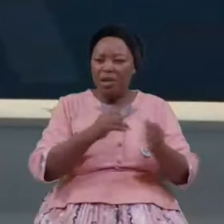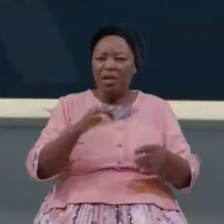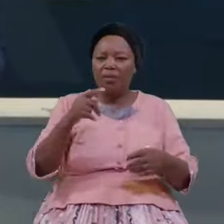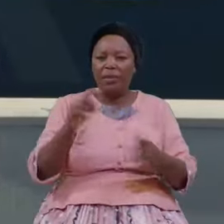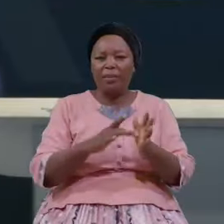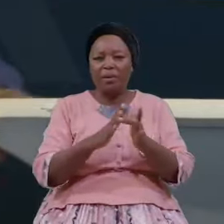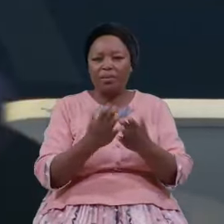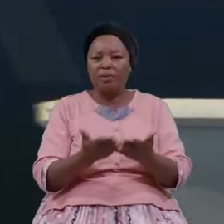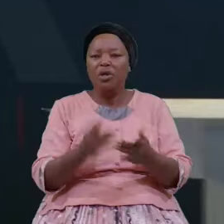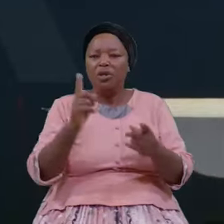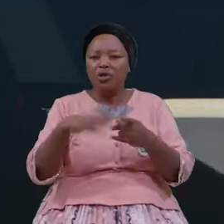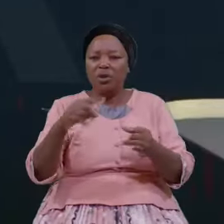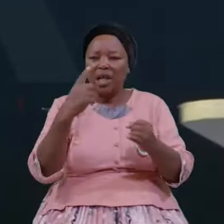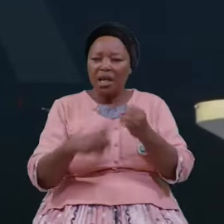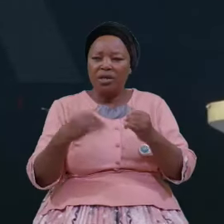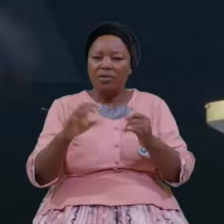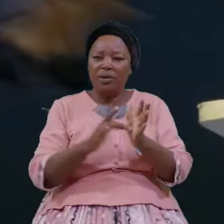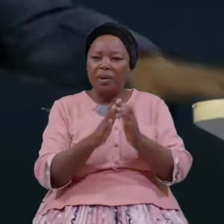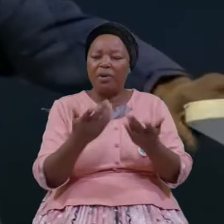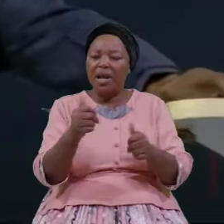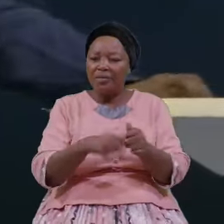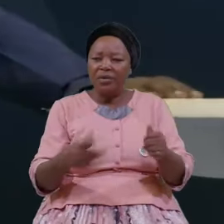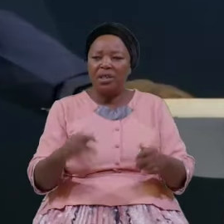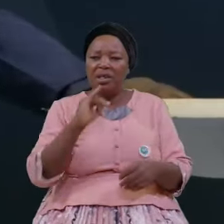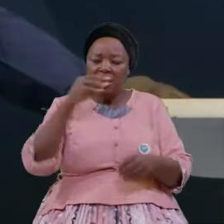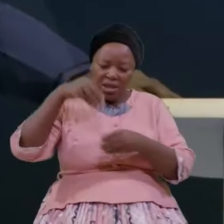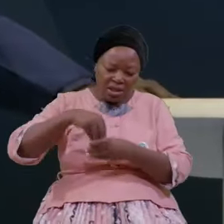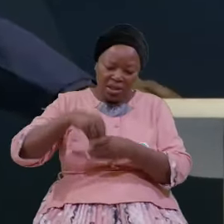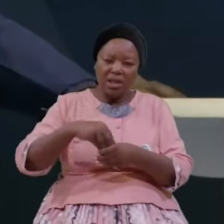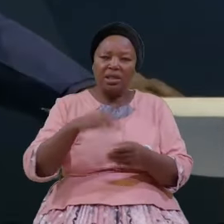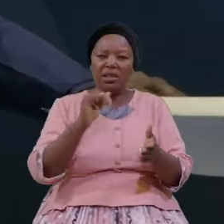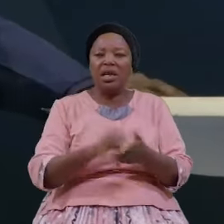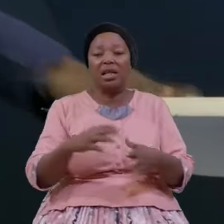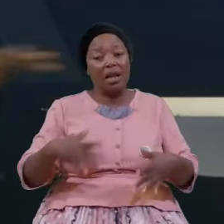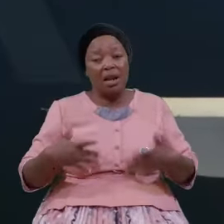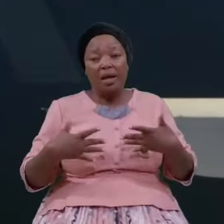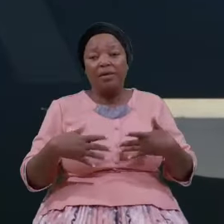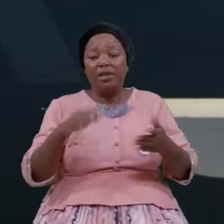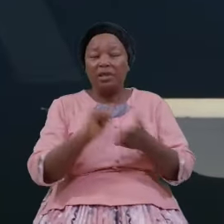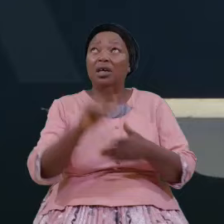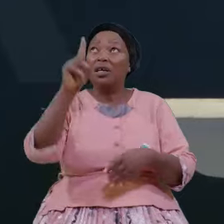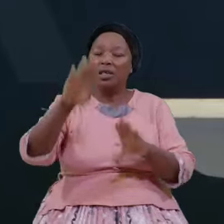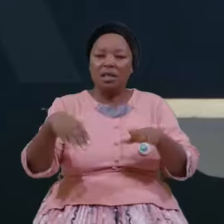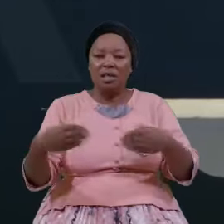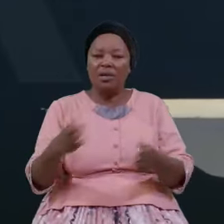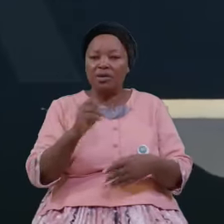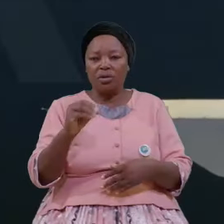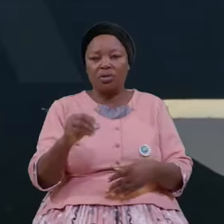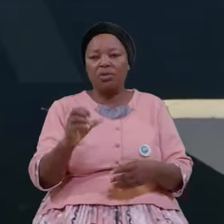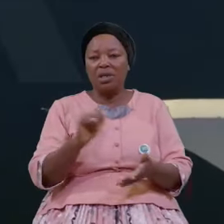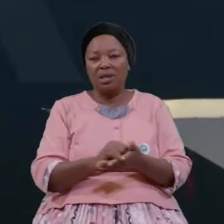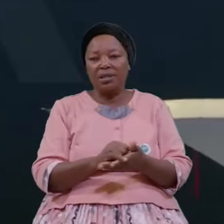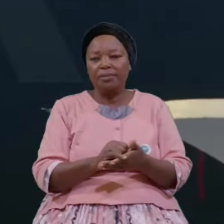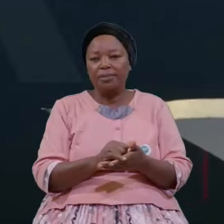to the end of the Bible, everything is inside that life that he gave. And so that